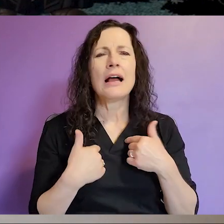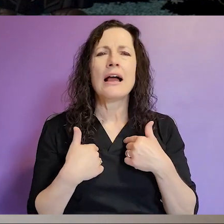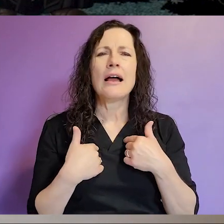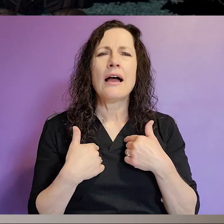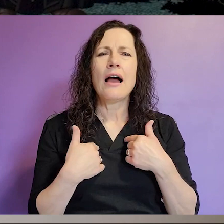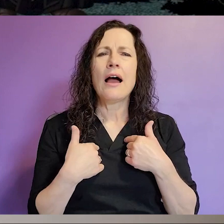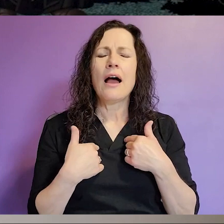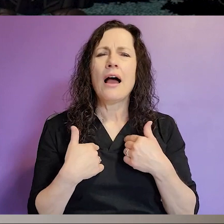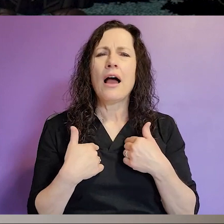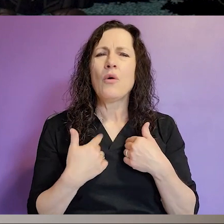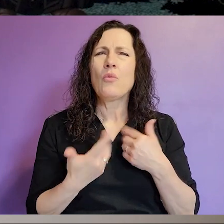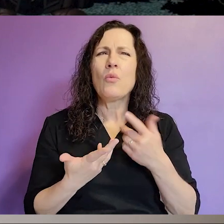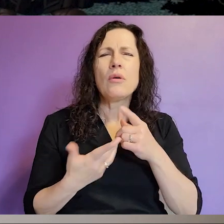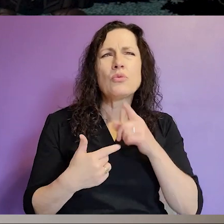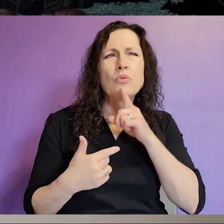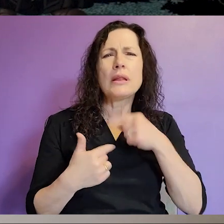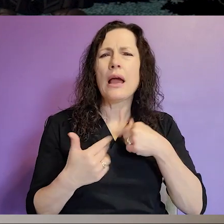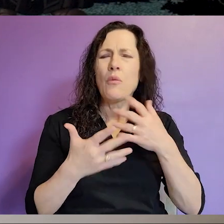I want to share with you